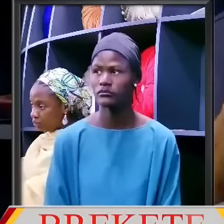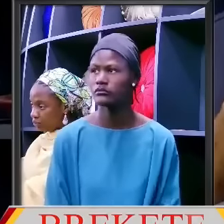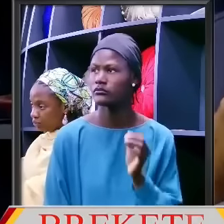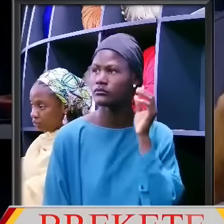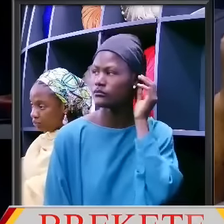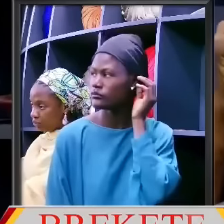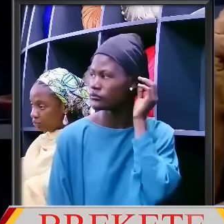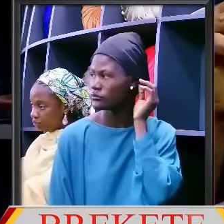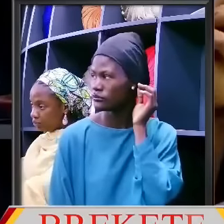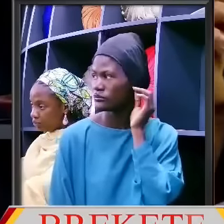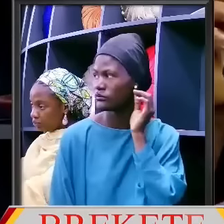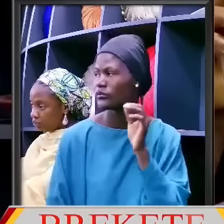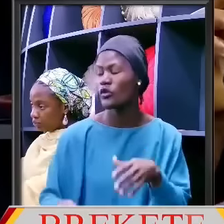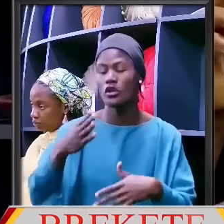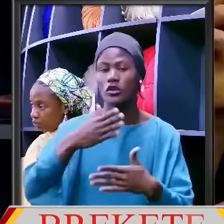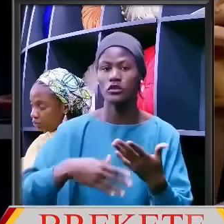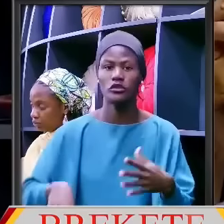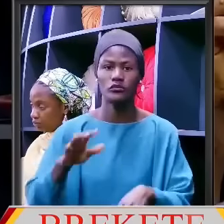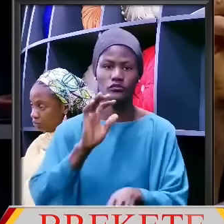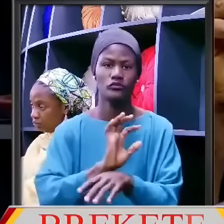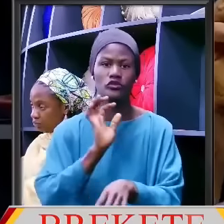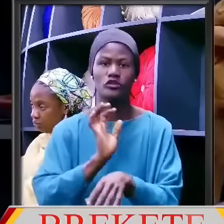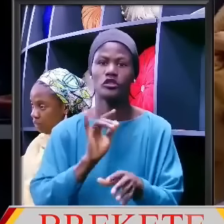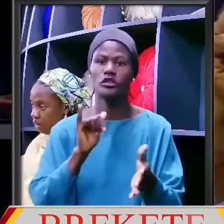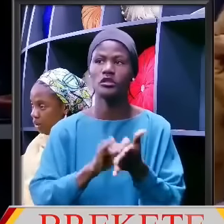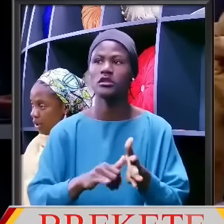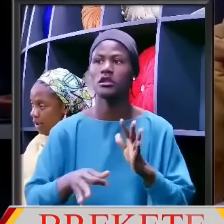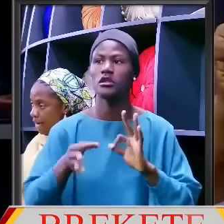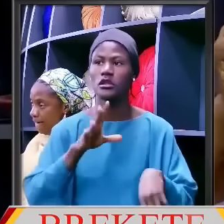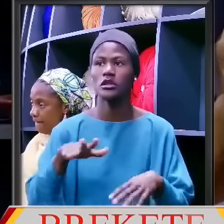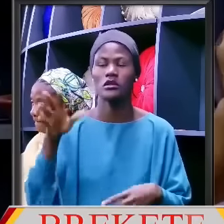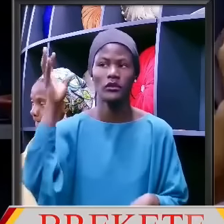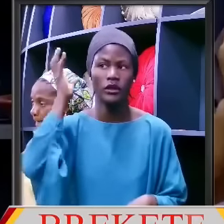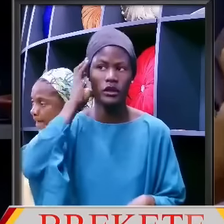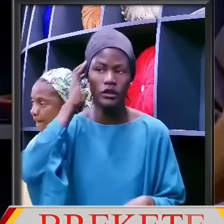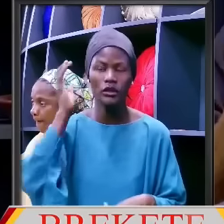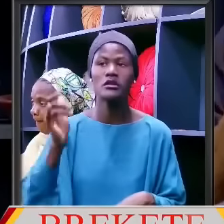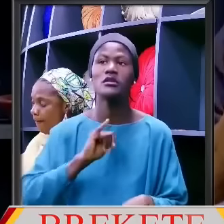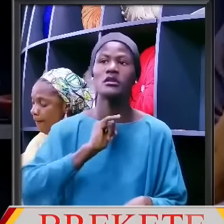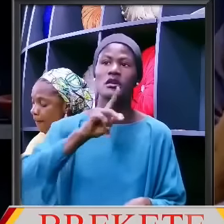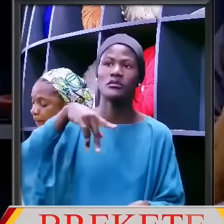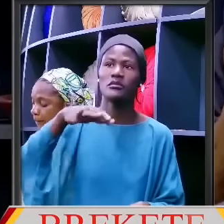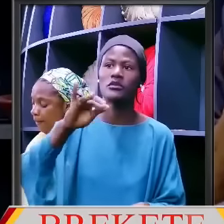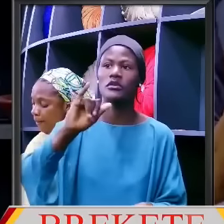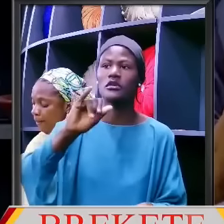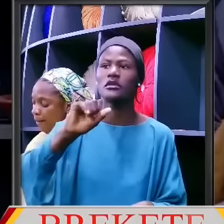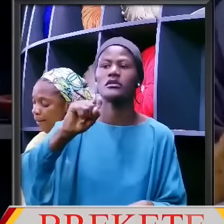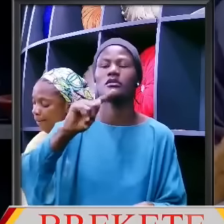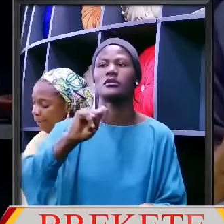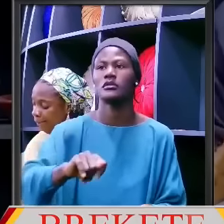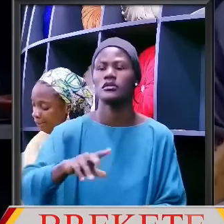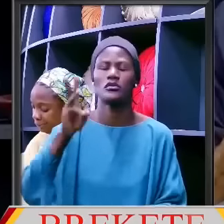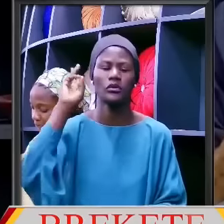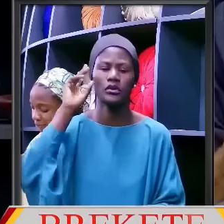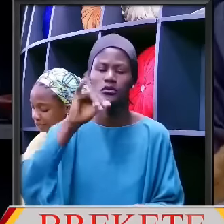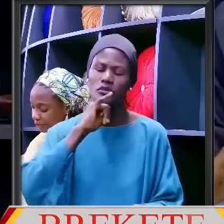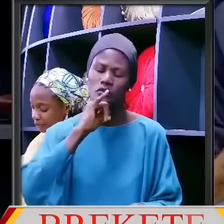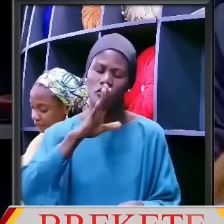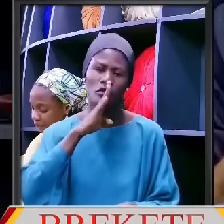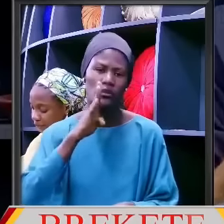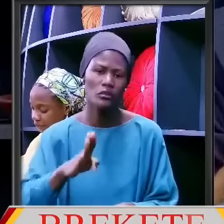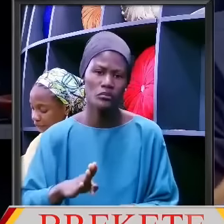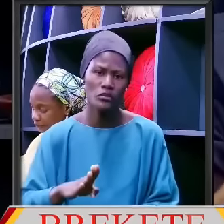it gets there some kind churches where we say, if I hear saying a priest for that church do this one, I no go too